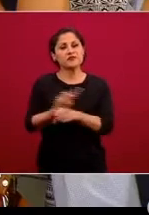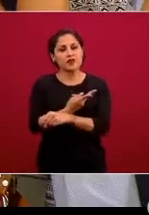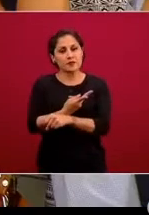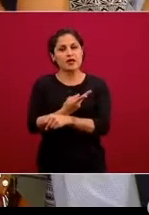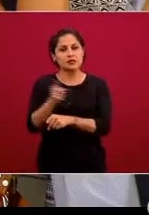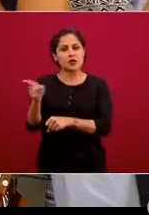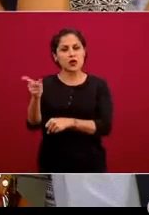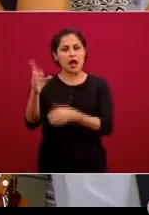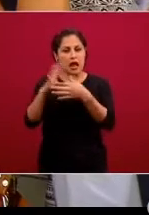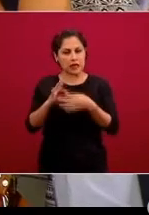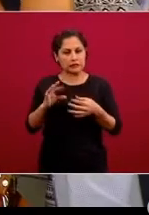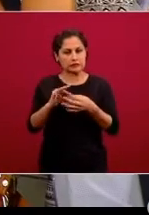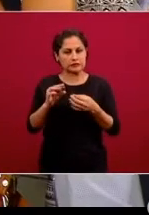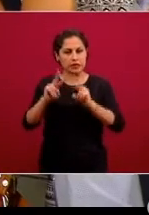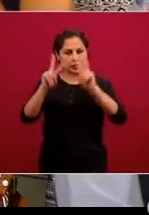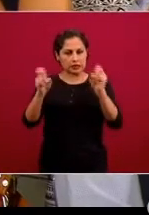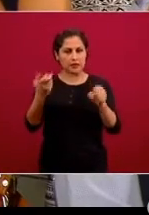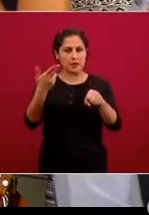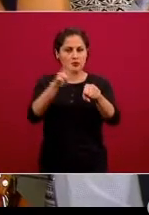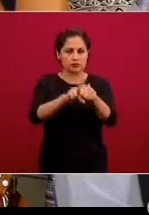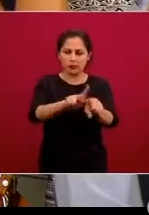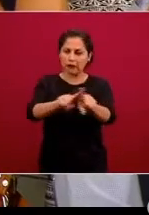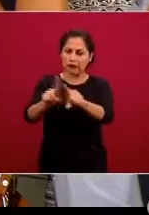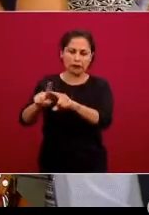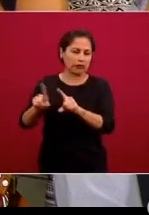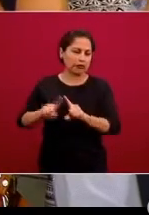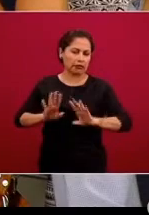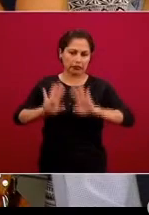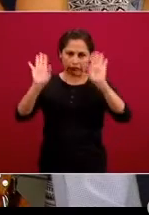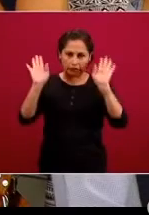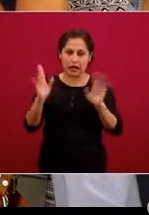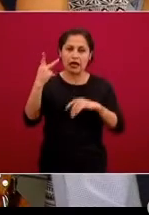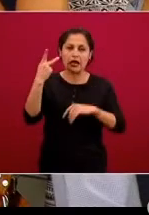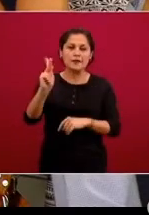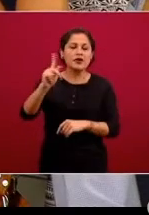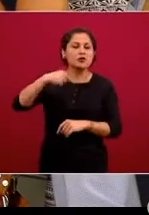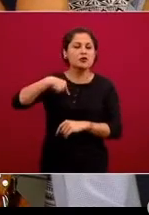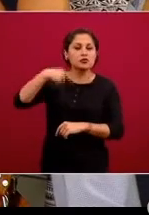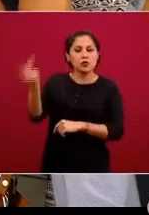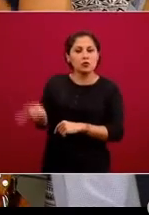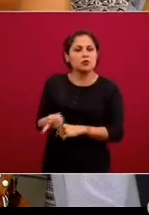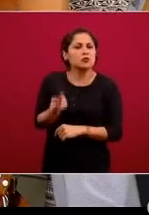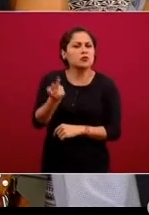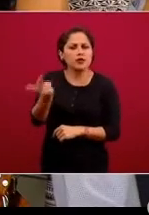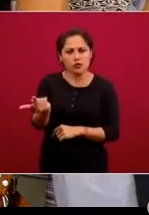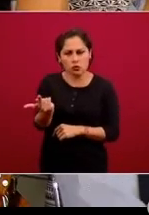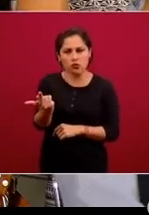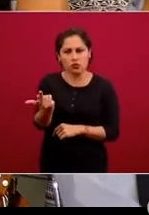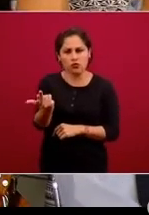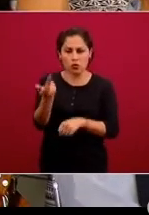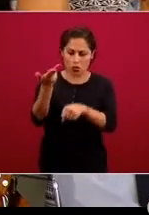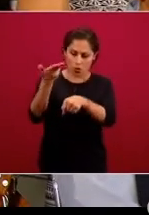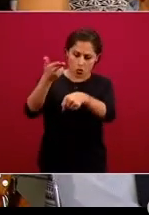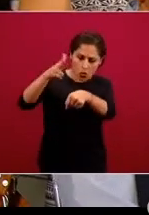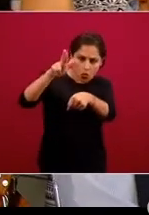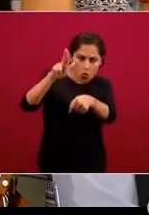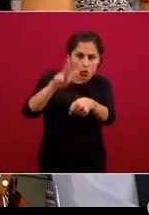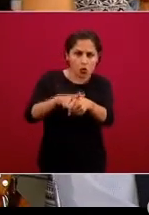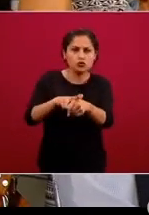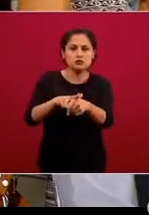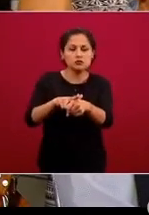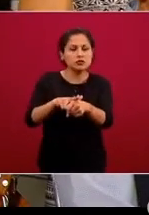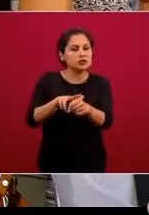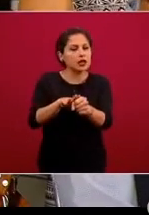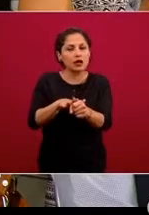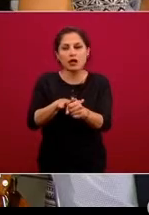we've heard about the hospital, the occupation in different hospitals, but I would like to know the specific